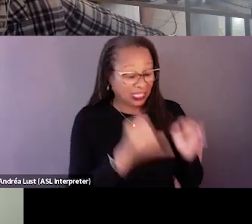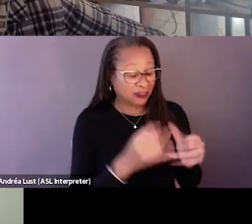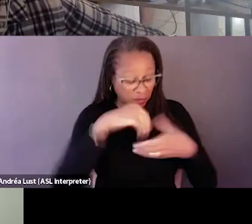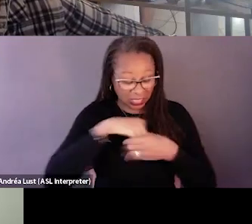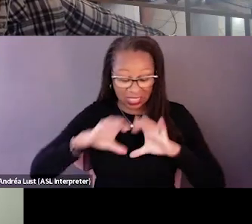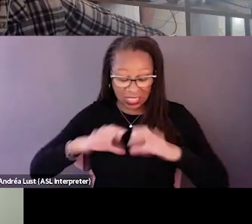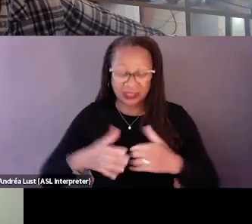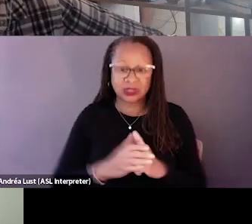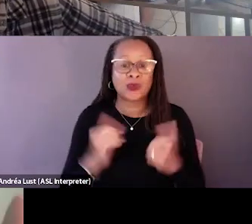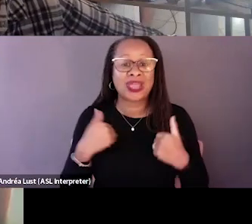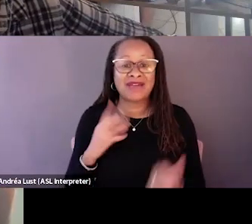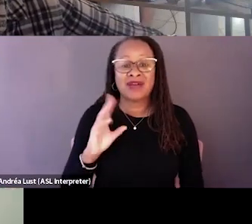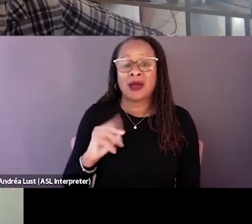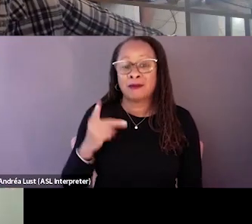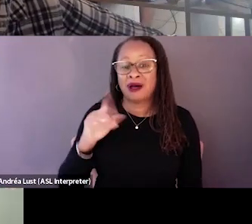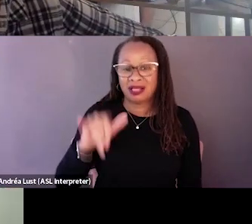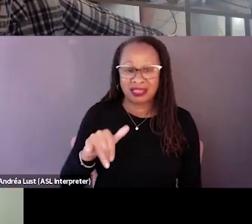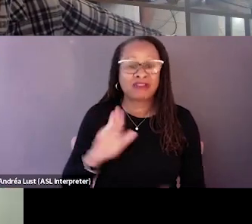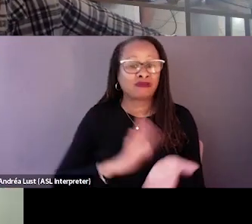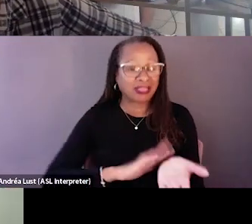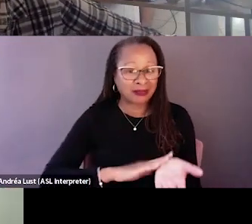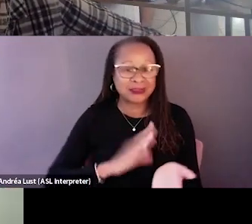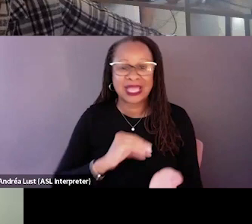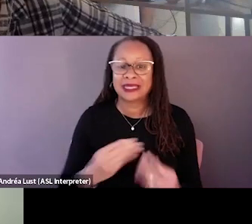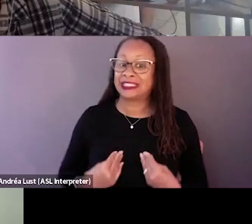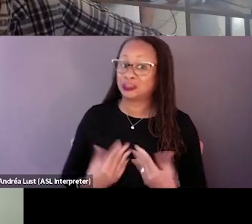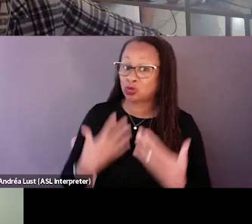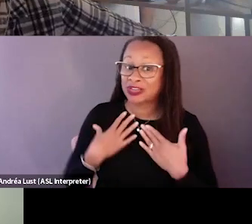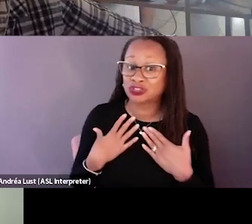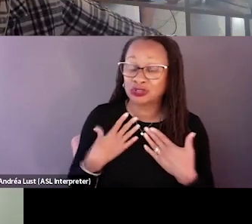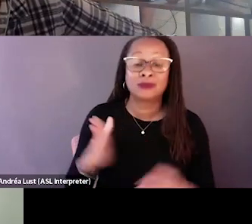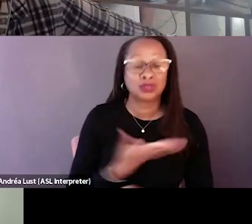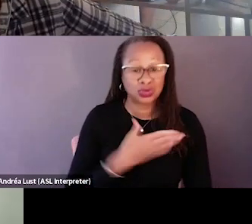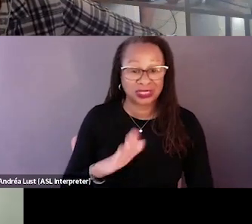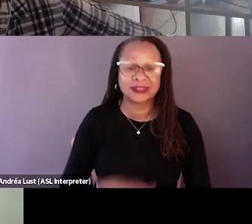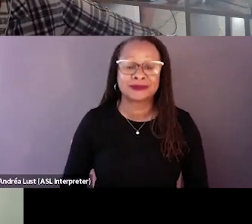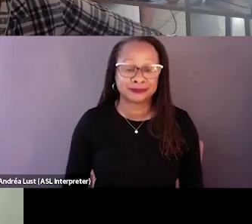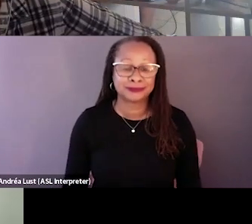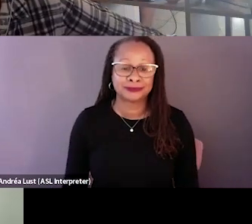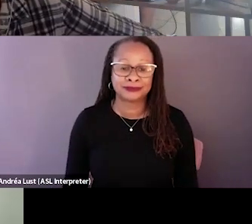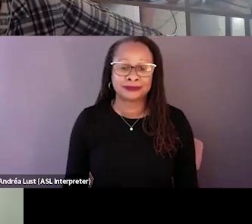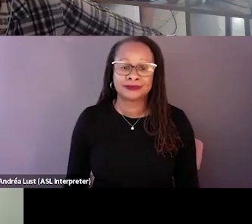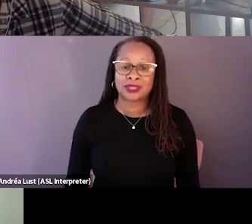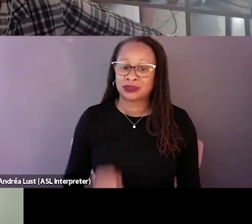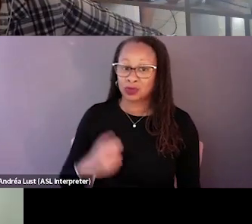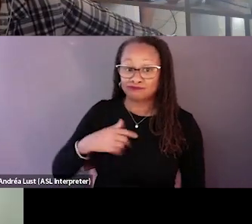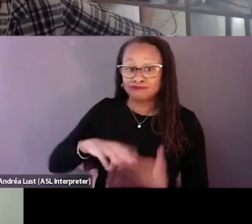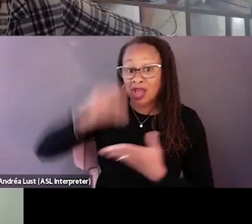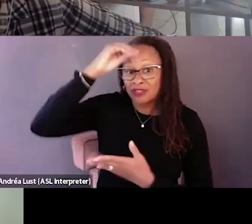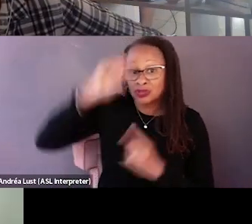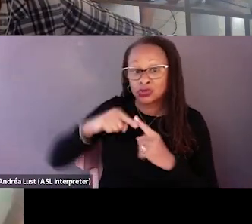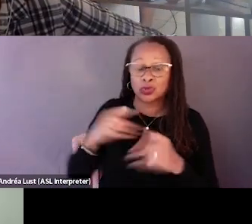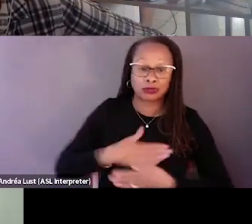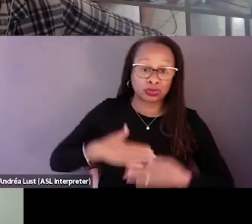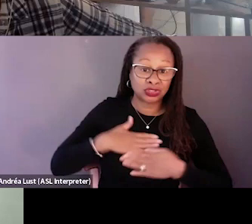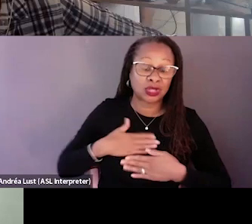polyrhythms and inspirational music. And so I've learned to appreciate